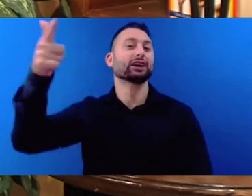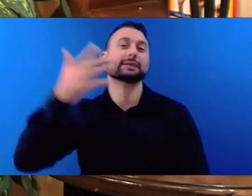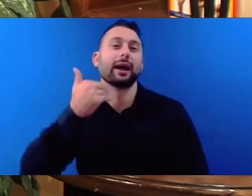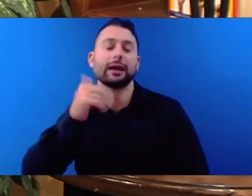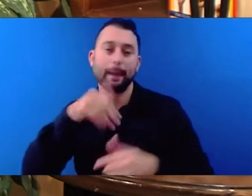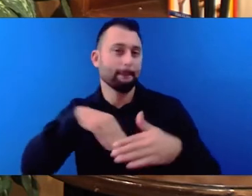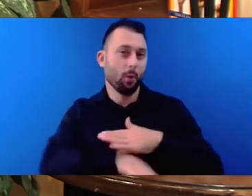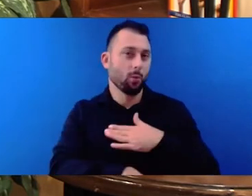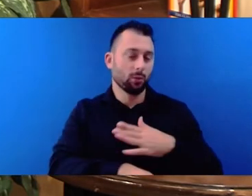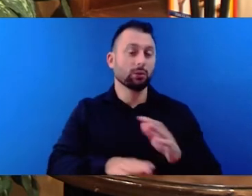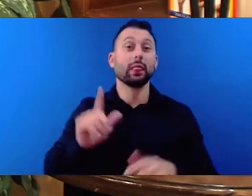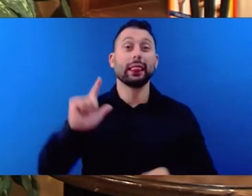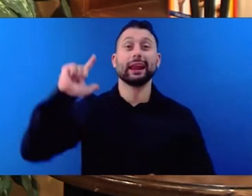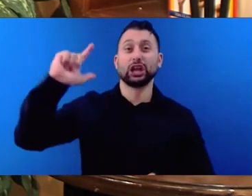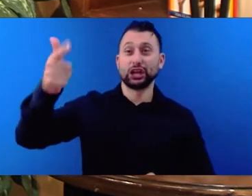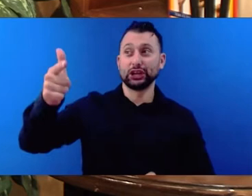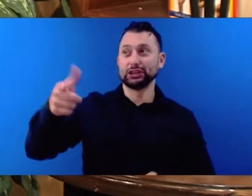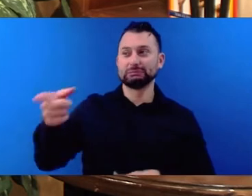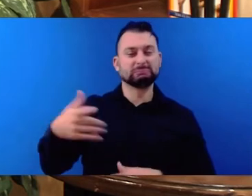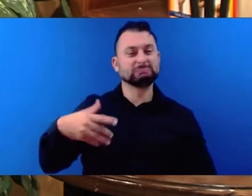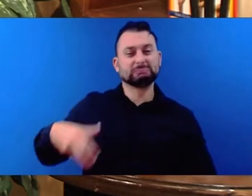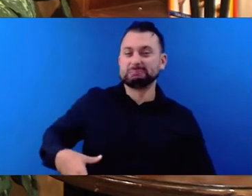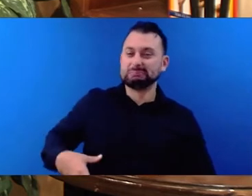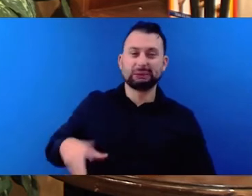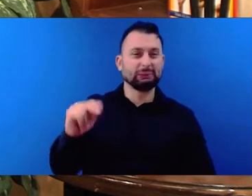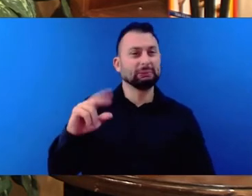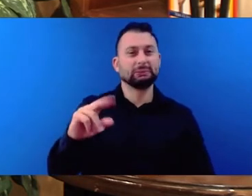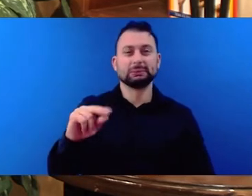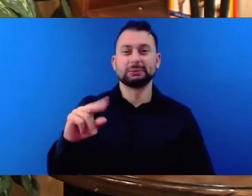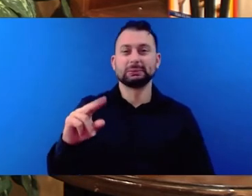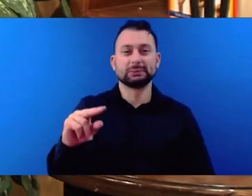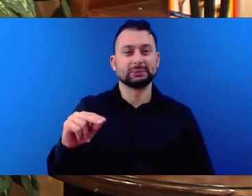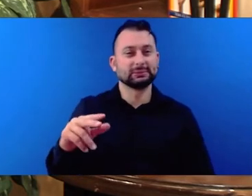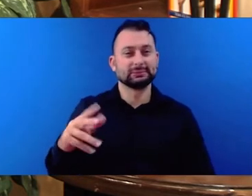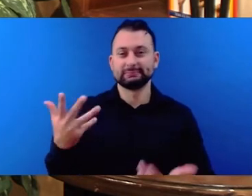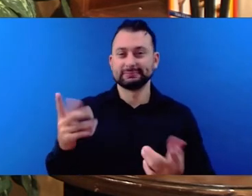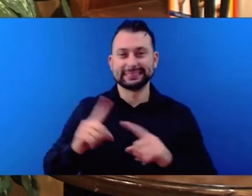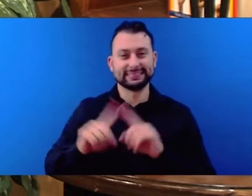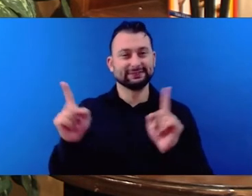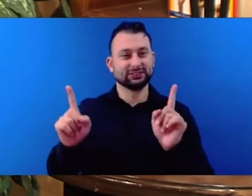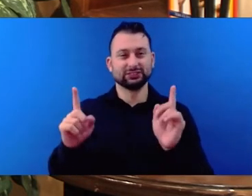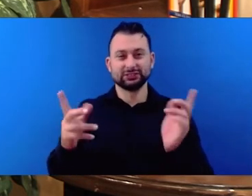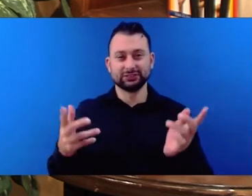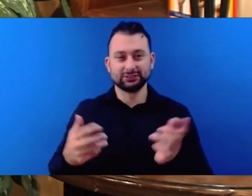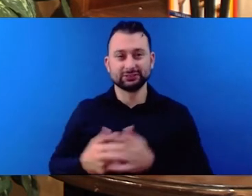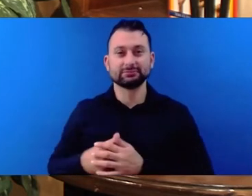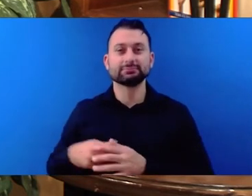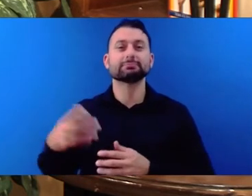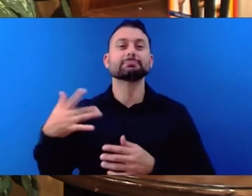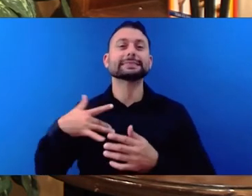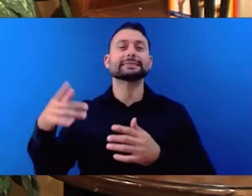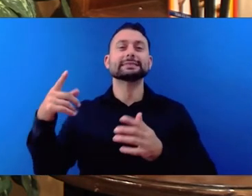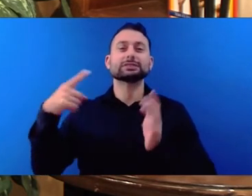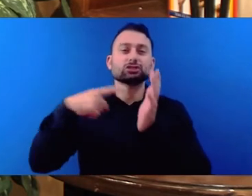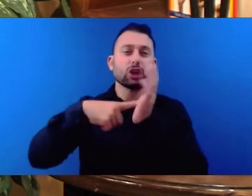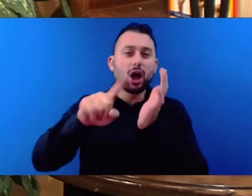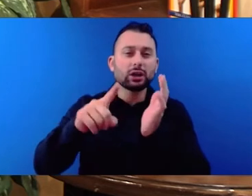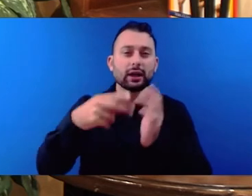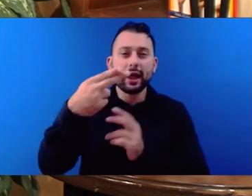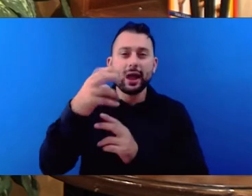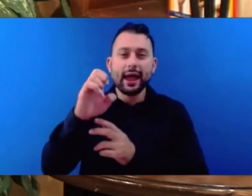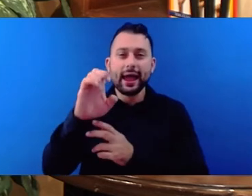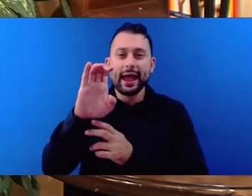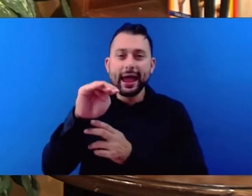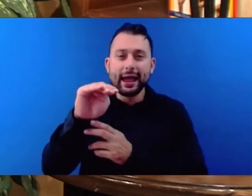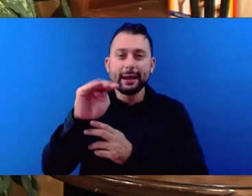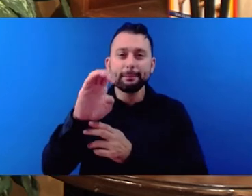do is check a hemoglobin A1C level in a patient. And based off of what that level